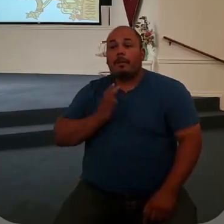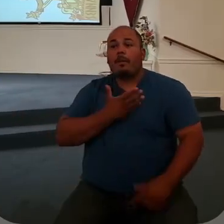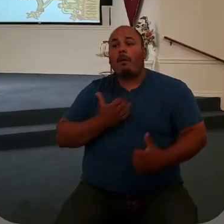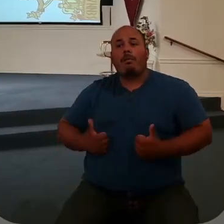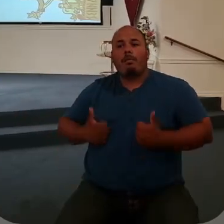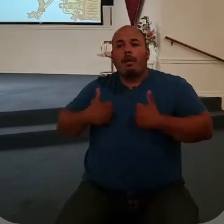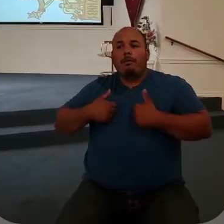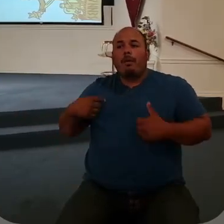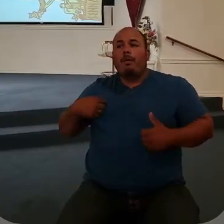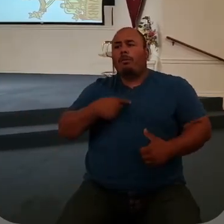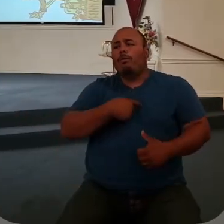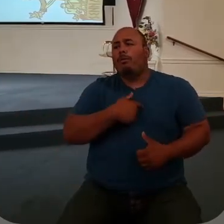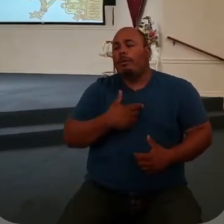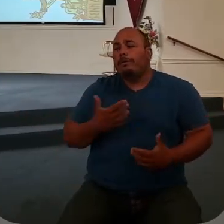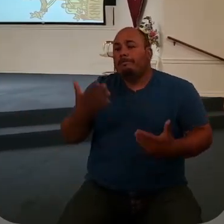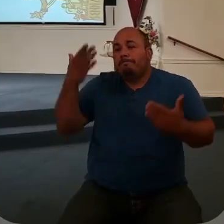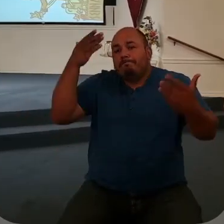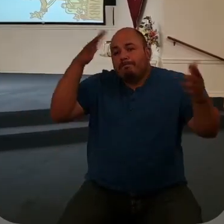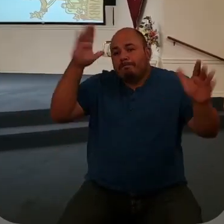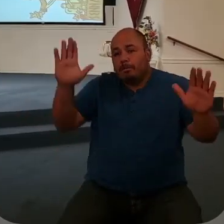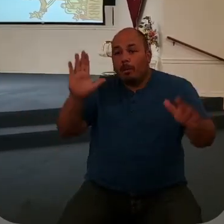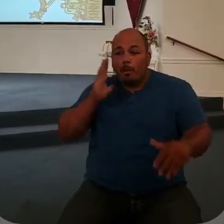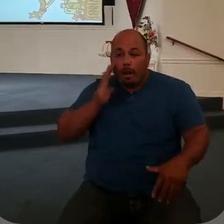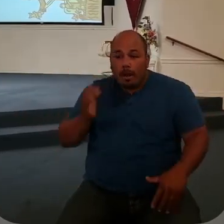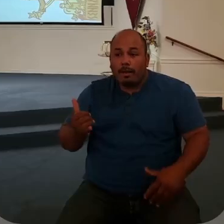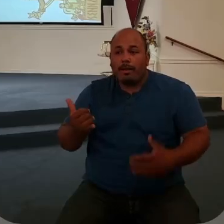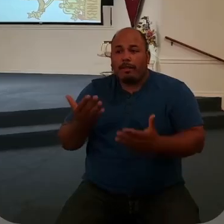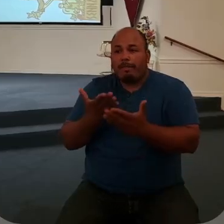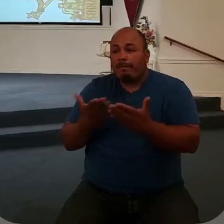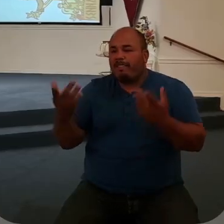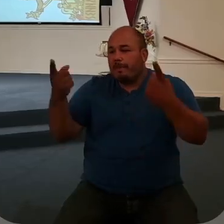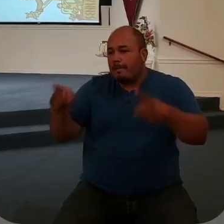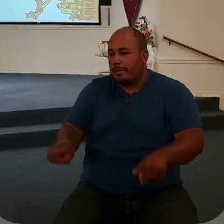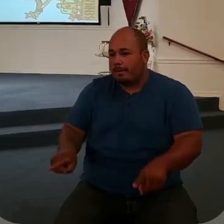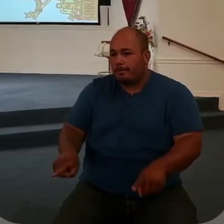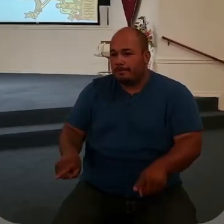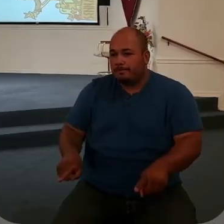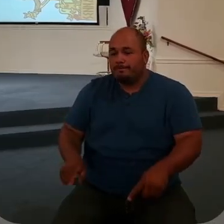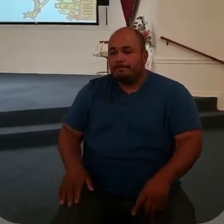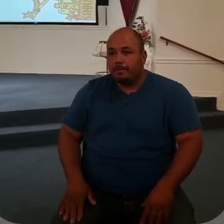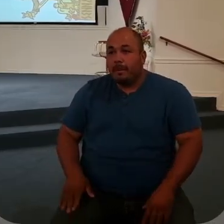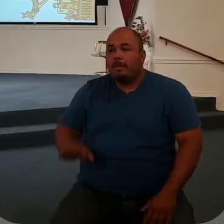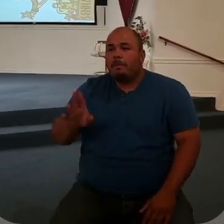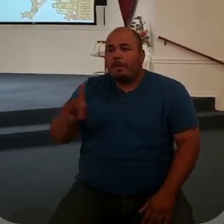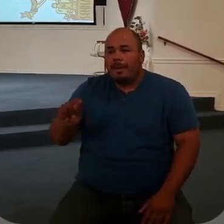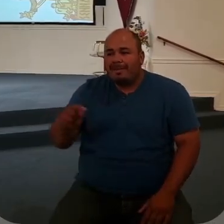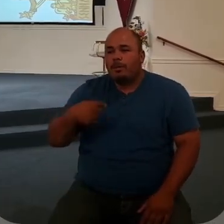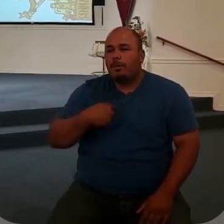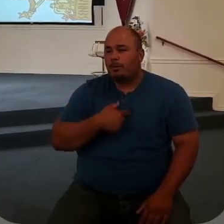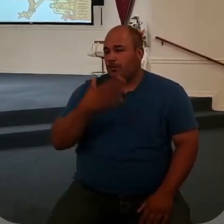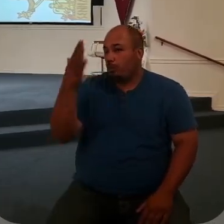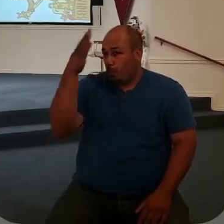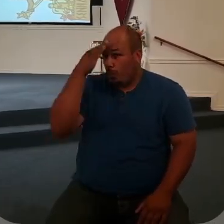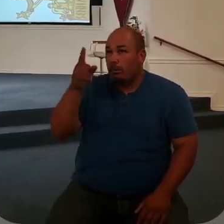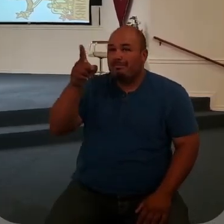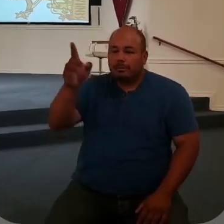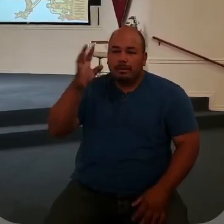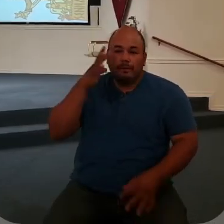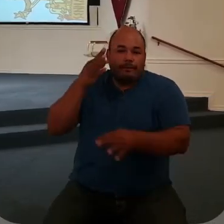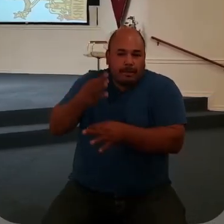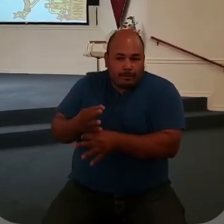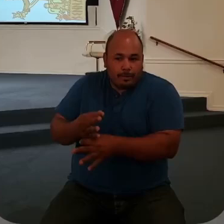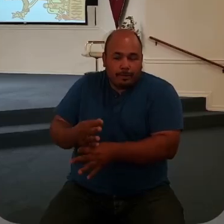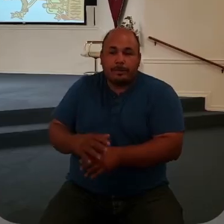still be there. And he will be faithful. And even if the worst happens, God will still be